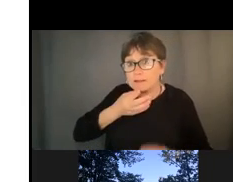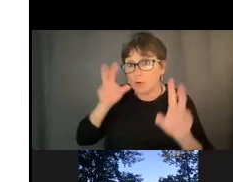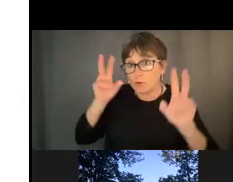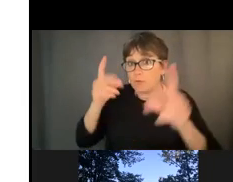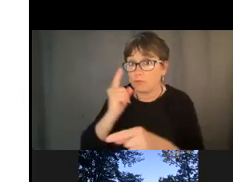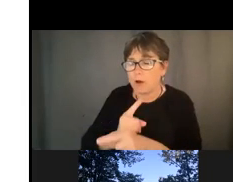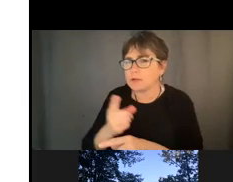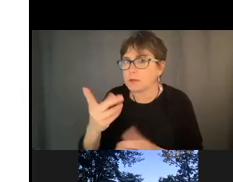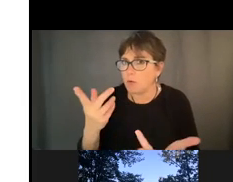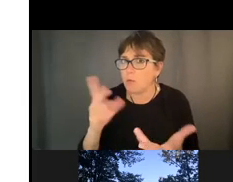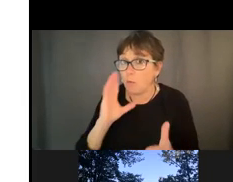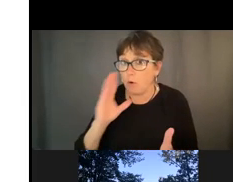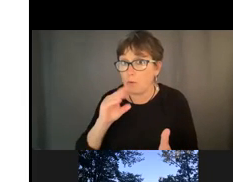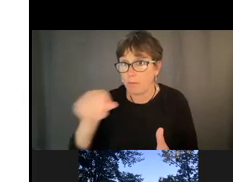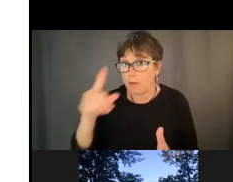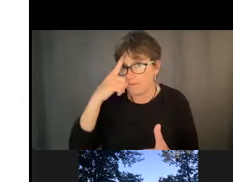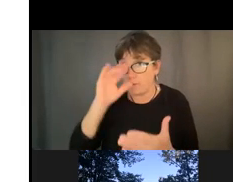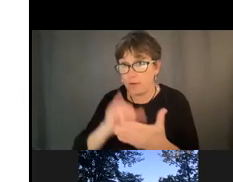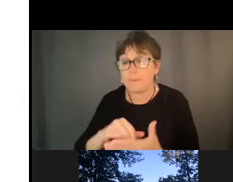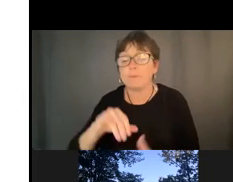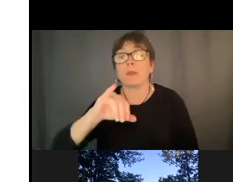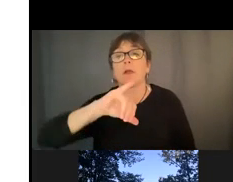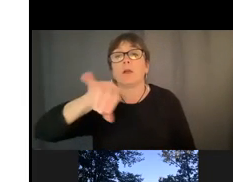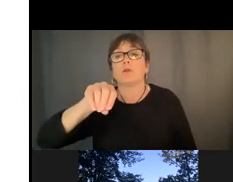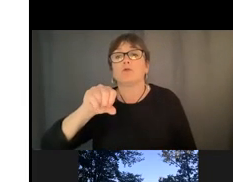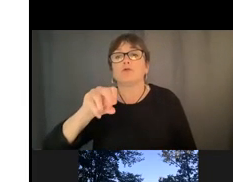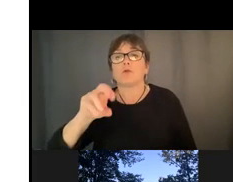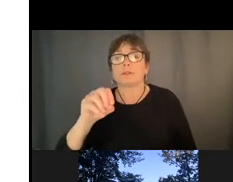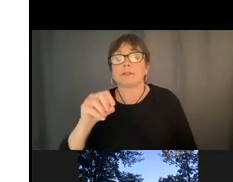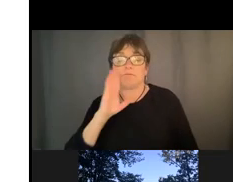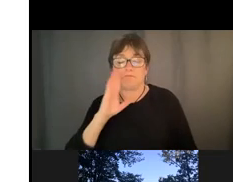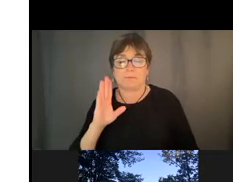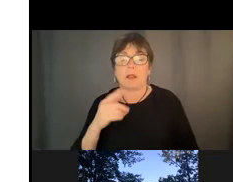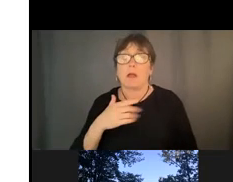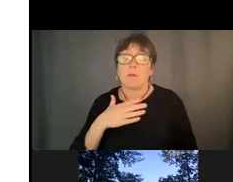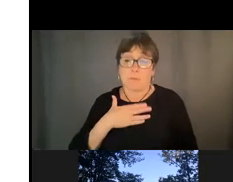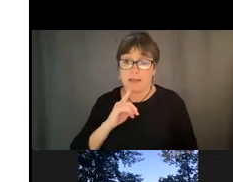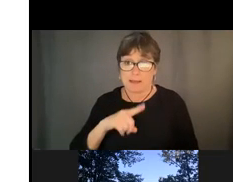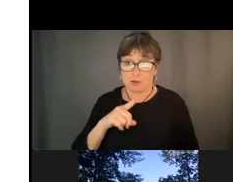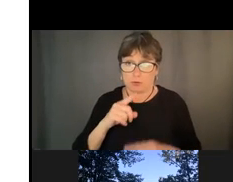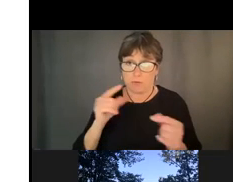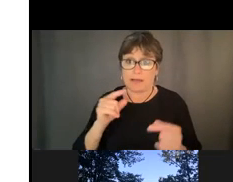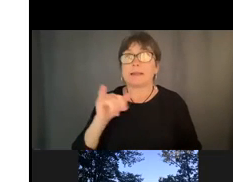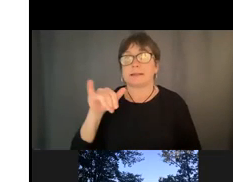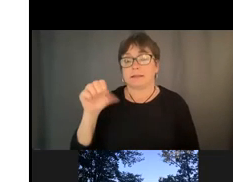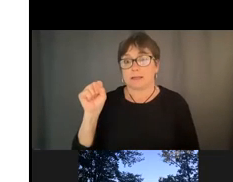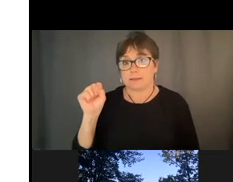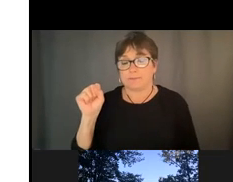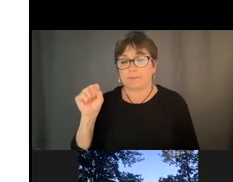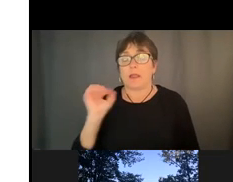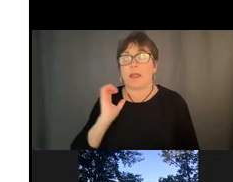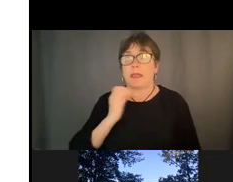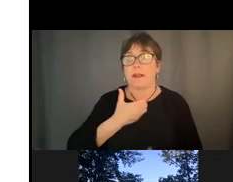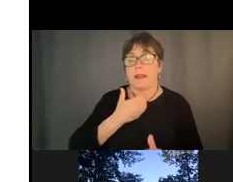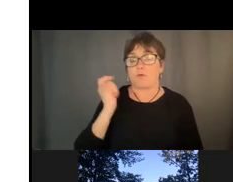I will say yes and yes. So we in our grants directly had line items both for the youth